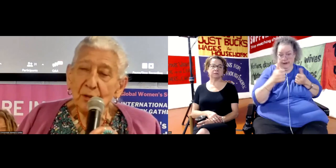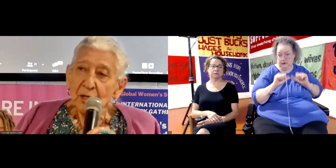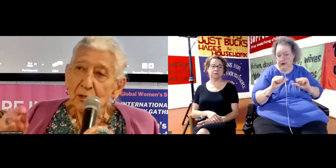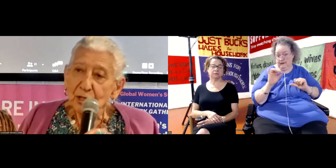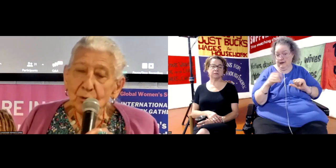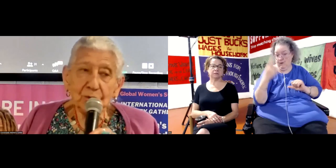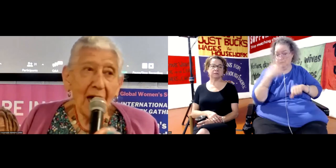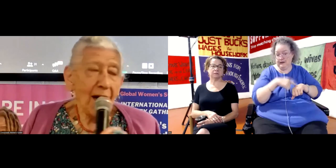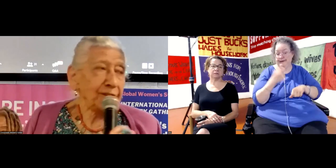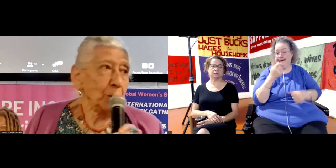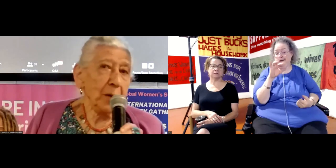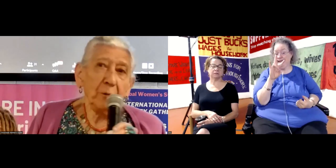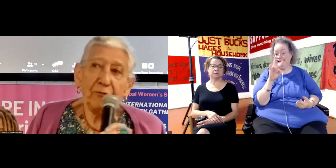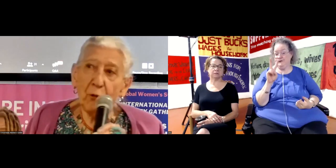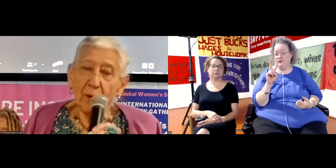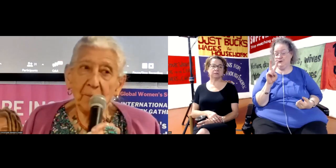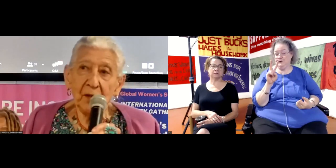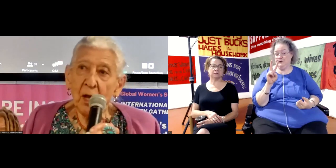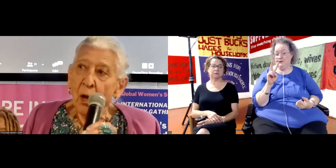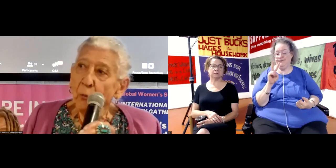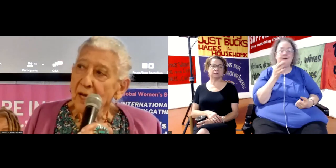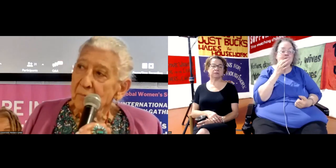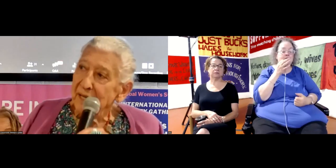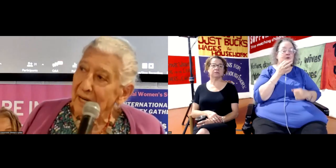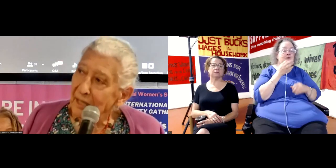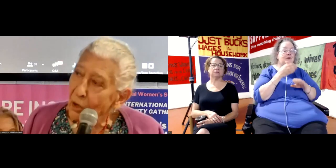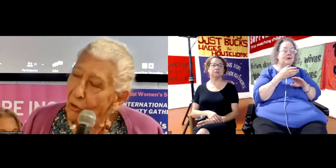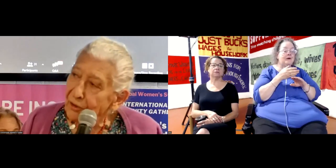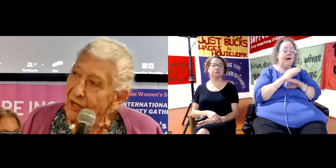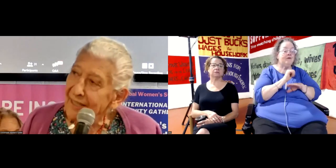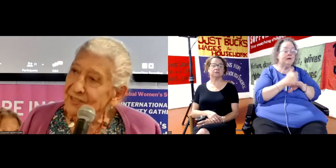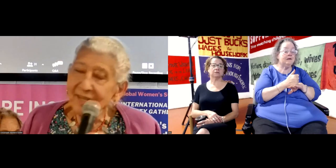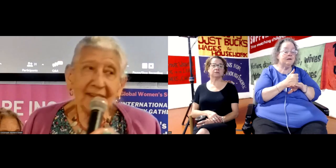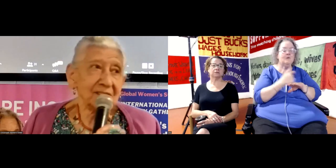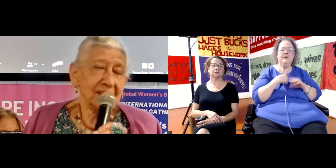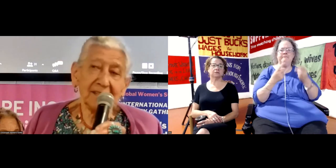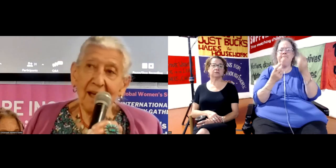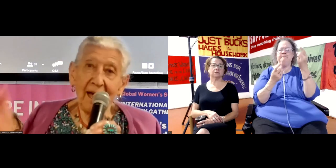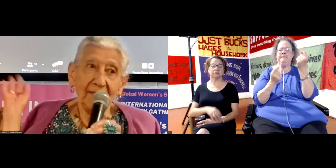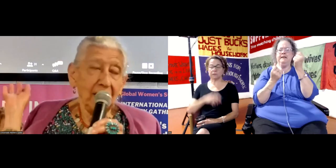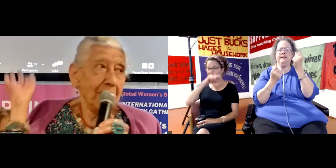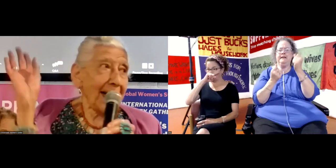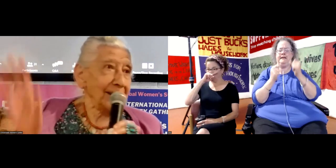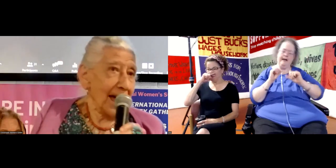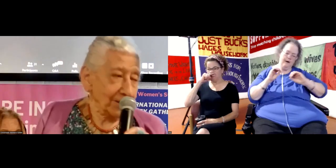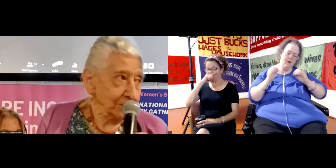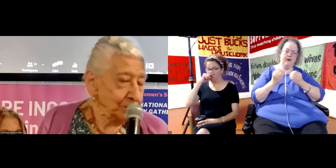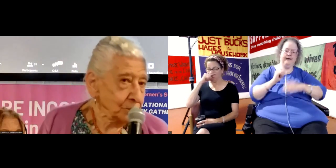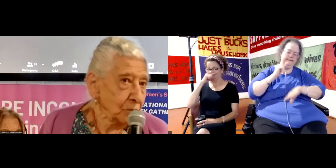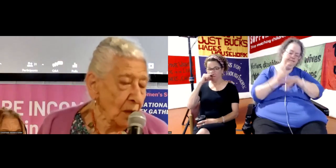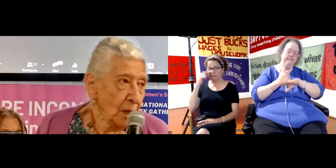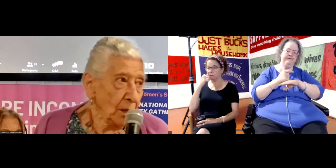1972. Soon after we were formed, we immediately organized against it and they backed